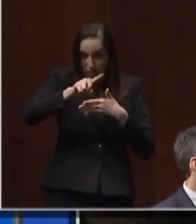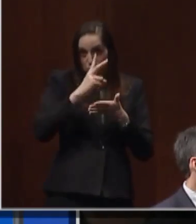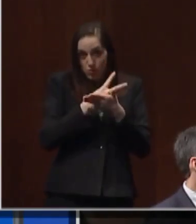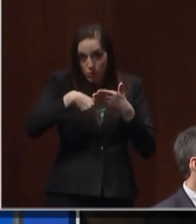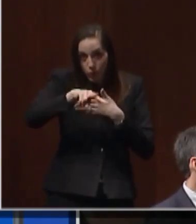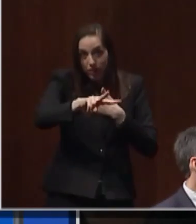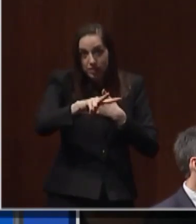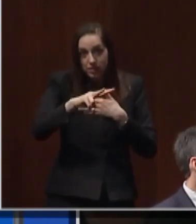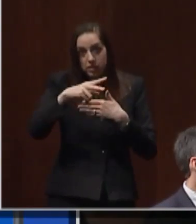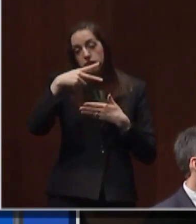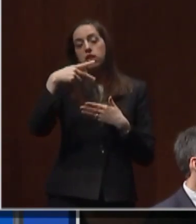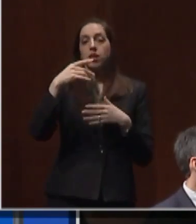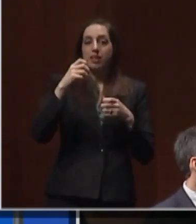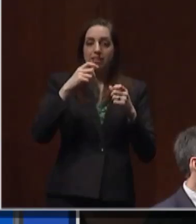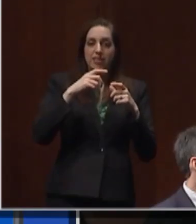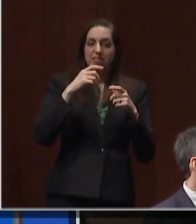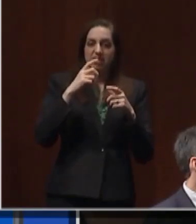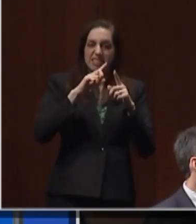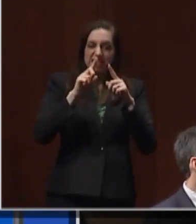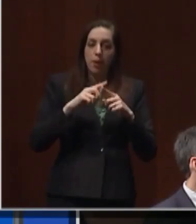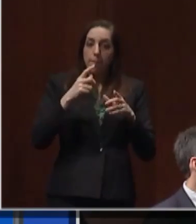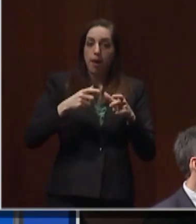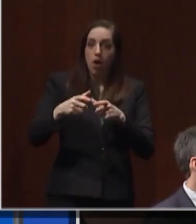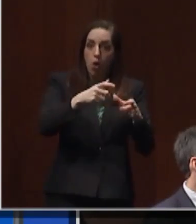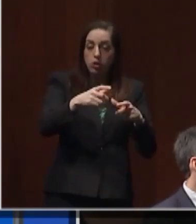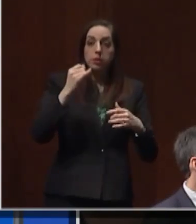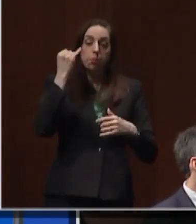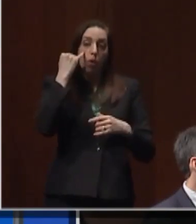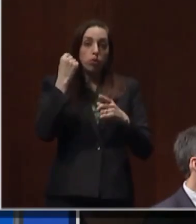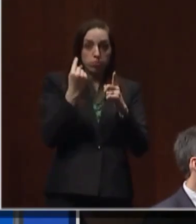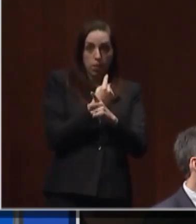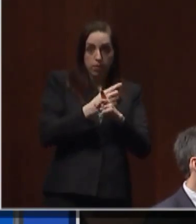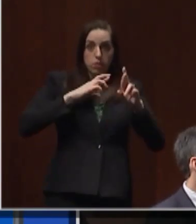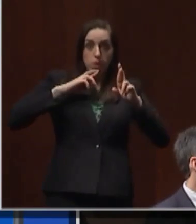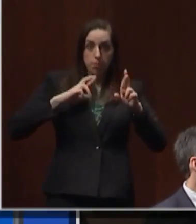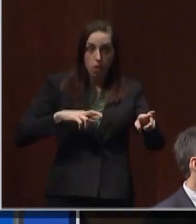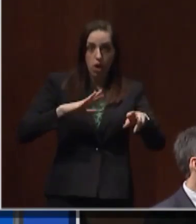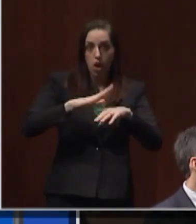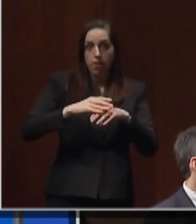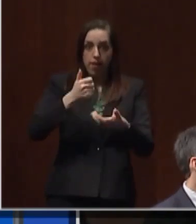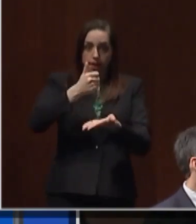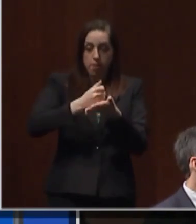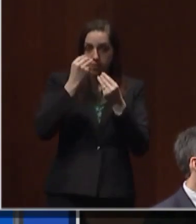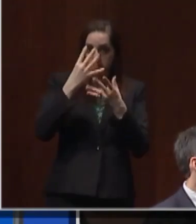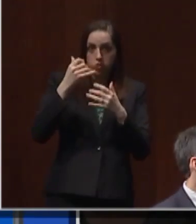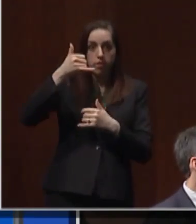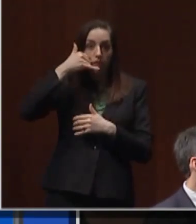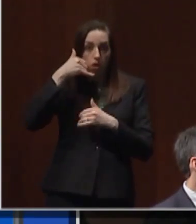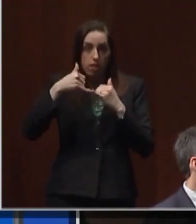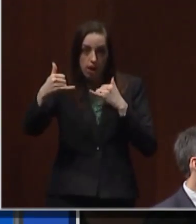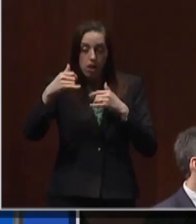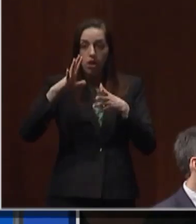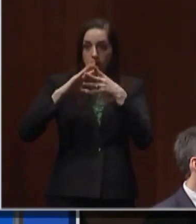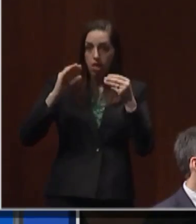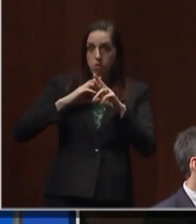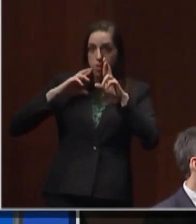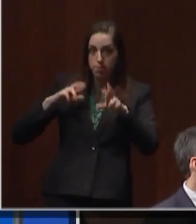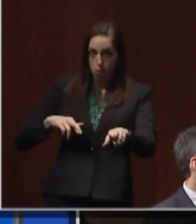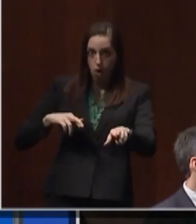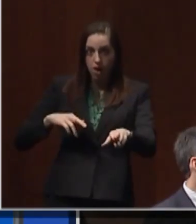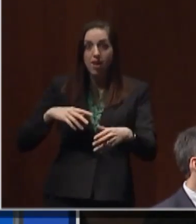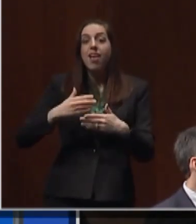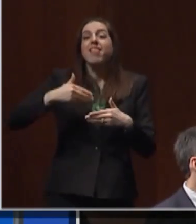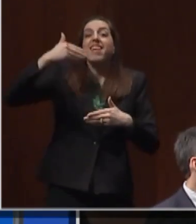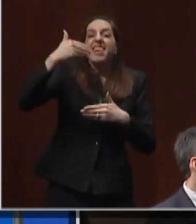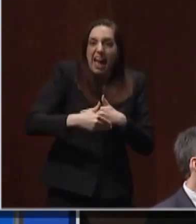that potholes that are properly reported to the city's 311 help and information line will be assessed and addressed by the next